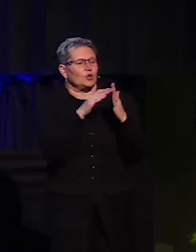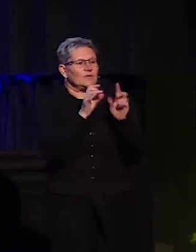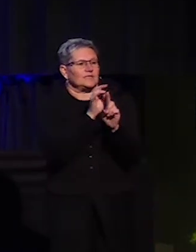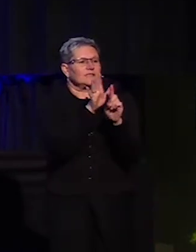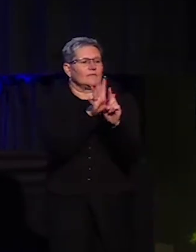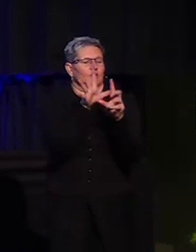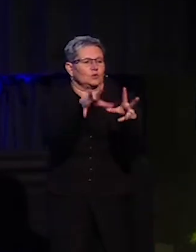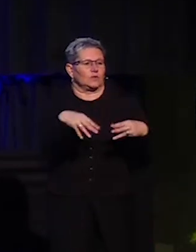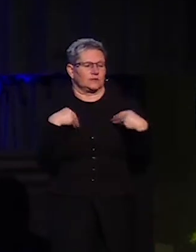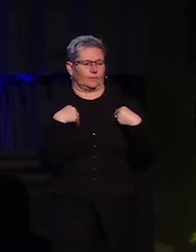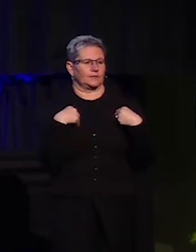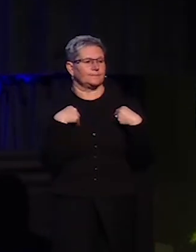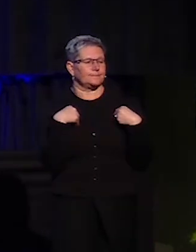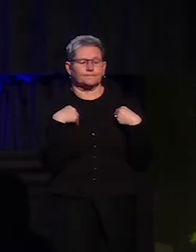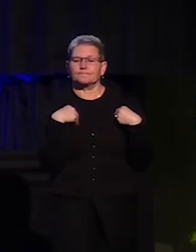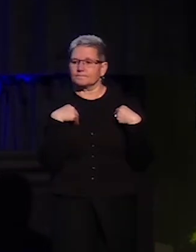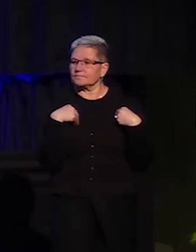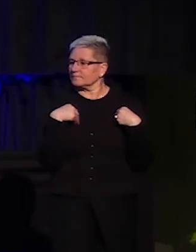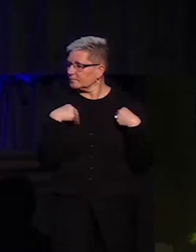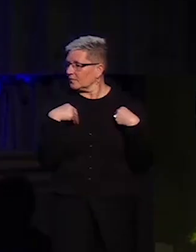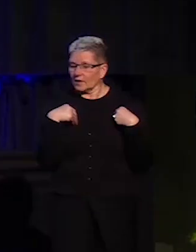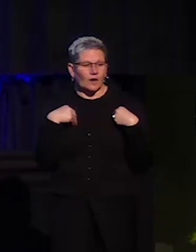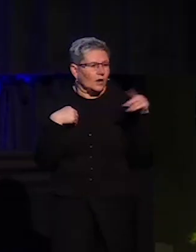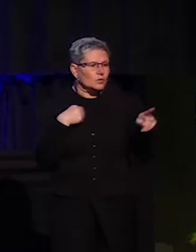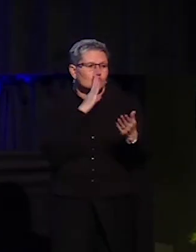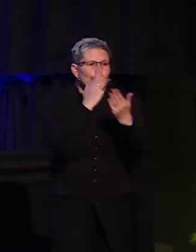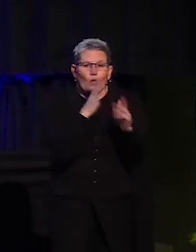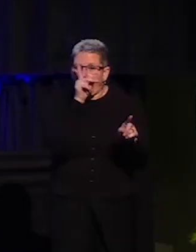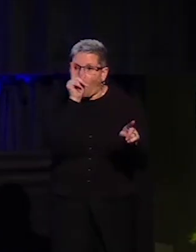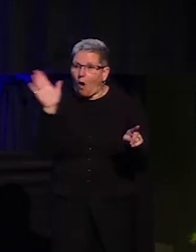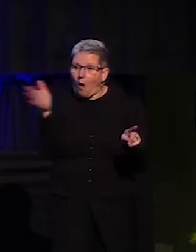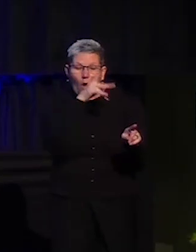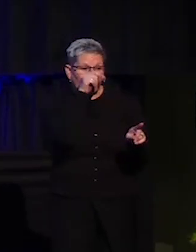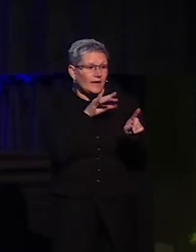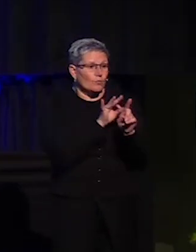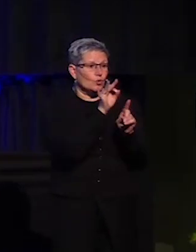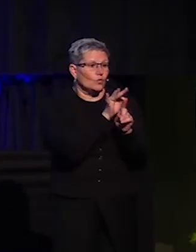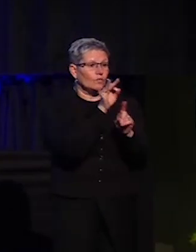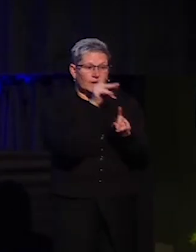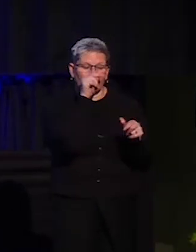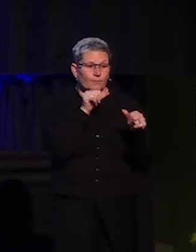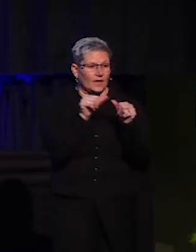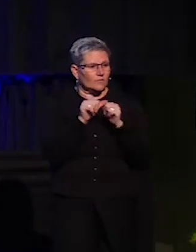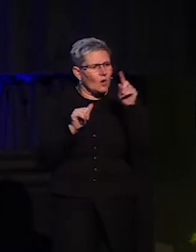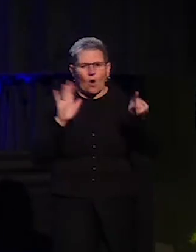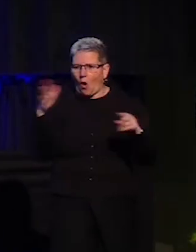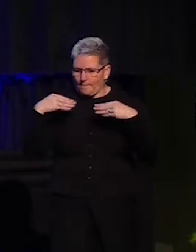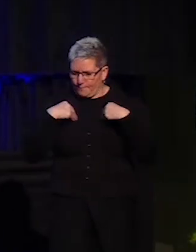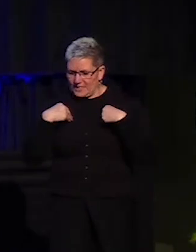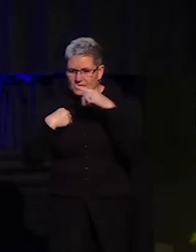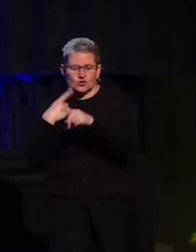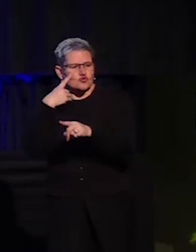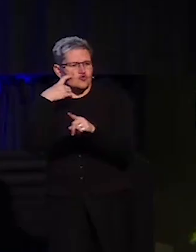Yes, there are things that everyone can do better, But for every business that's trying to work on accessibility,